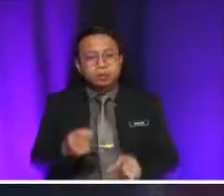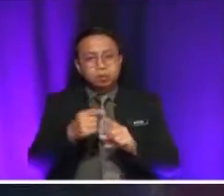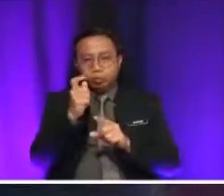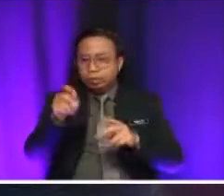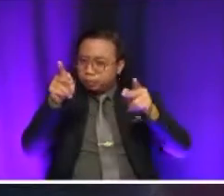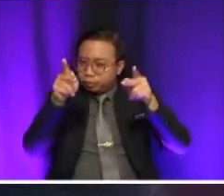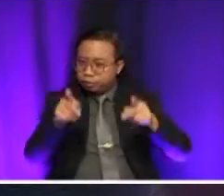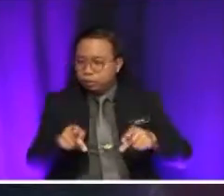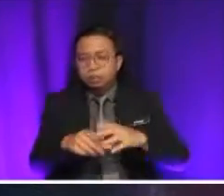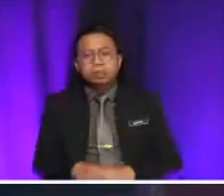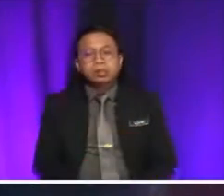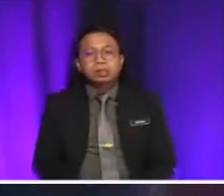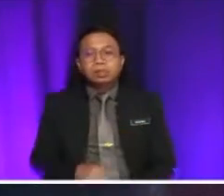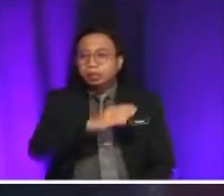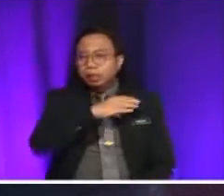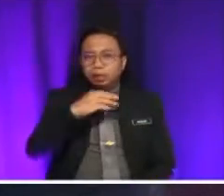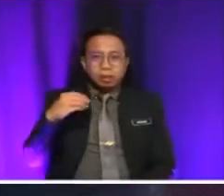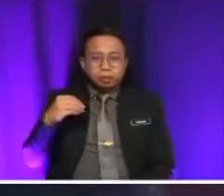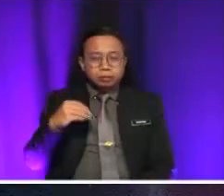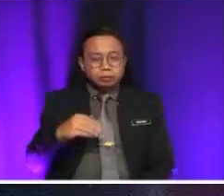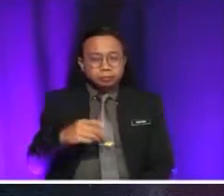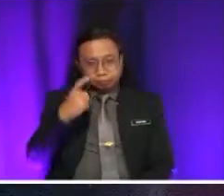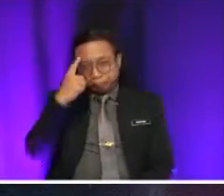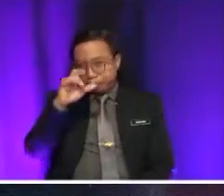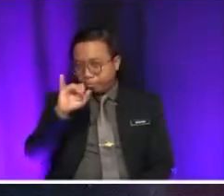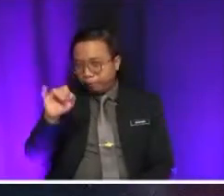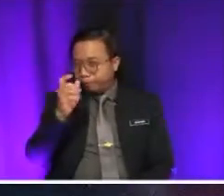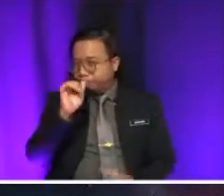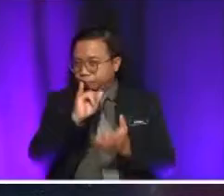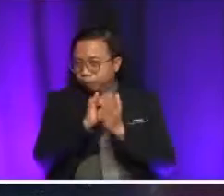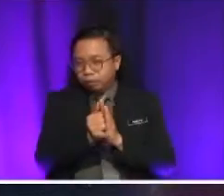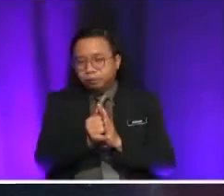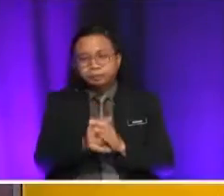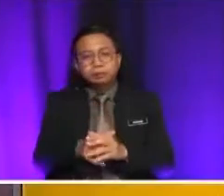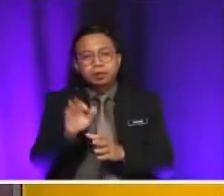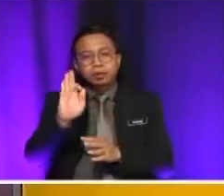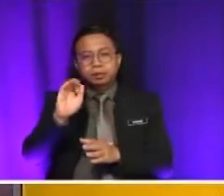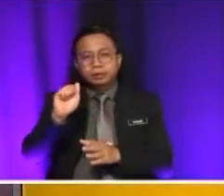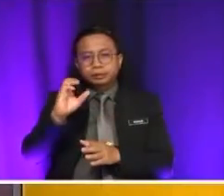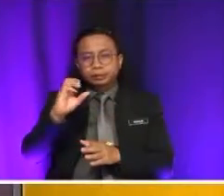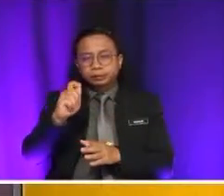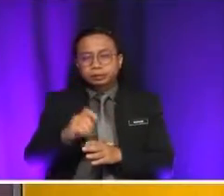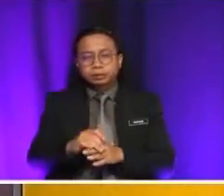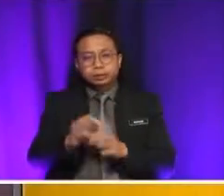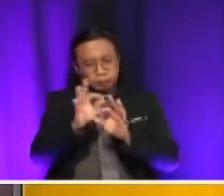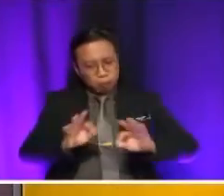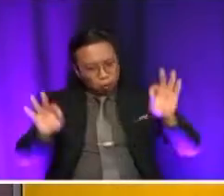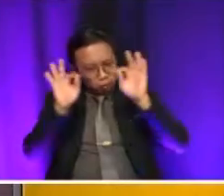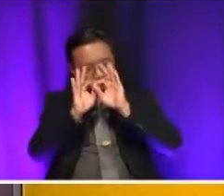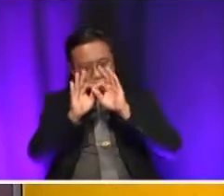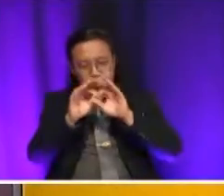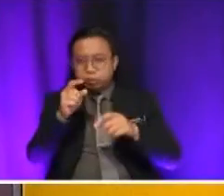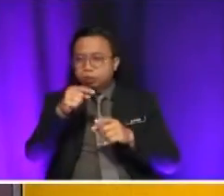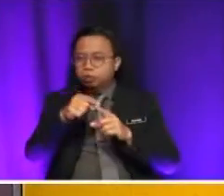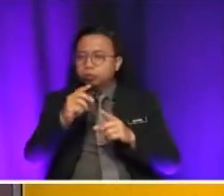person. Exactly. And at times, rather than looking this text as a whole text, it's important for us to just dissect them